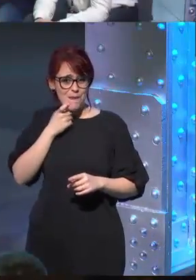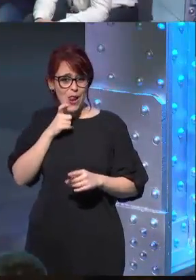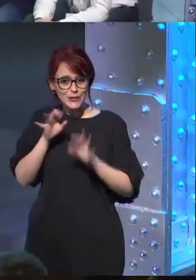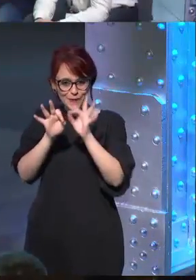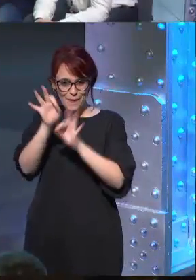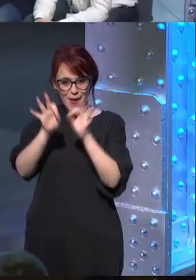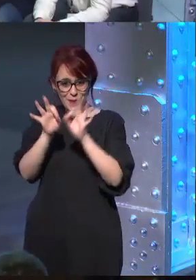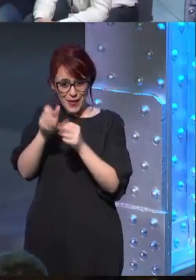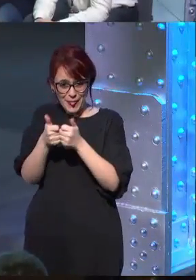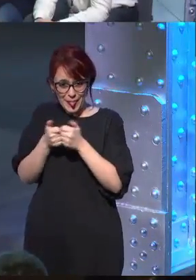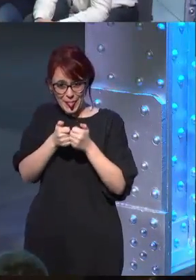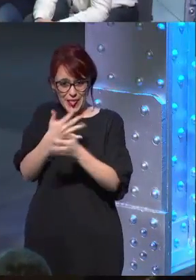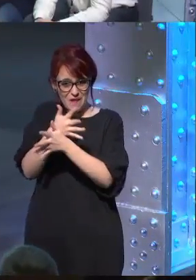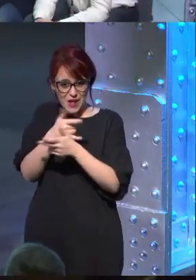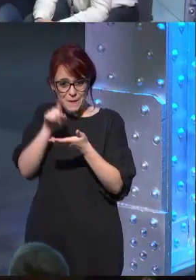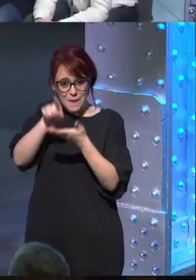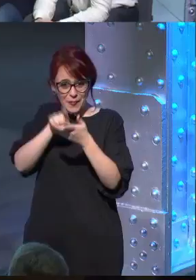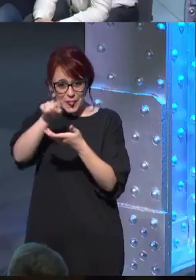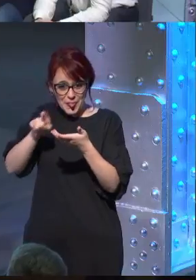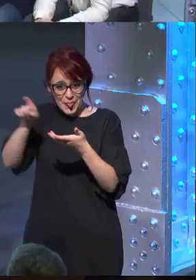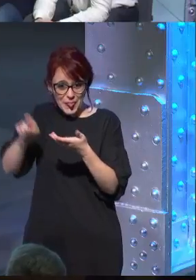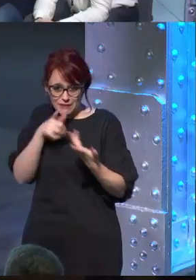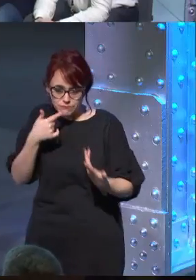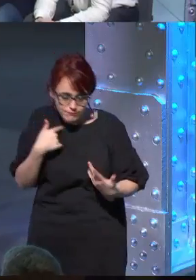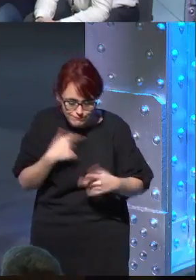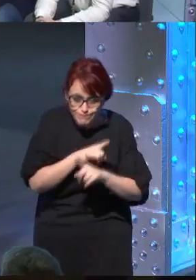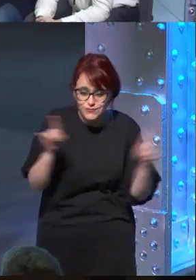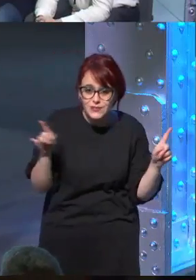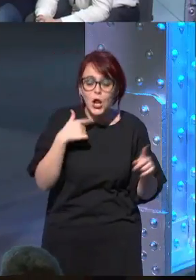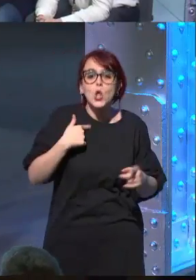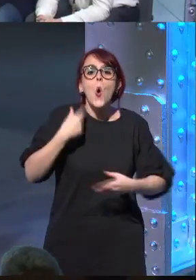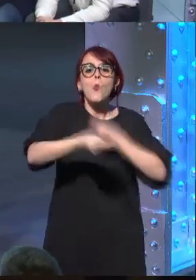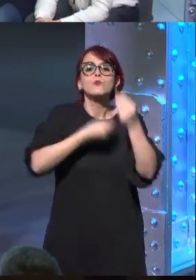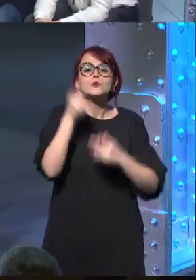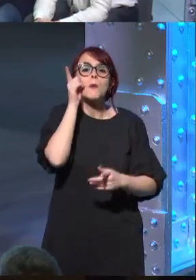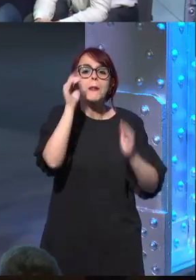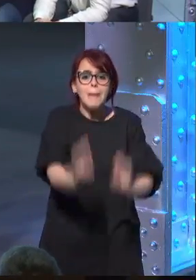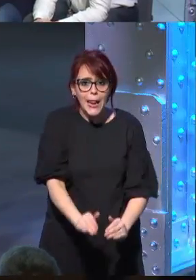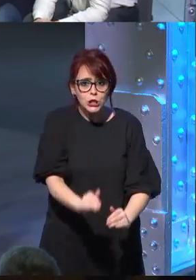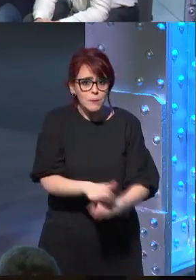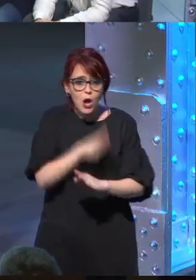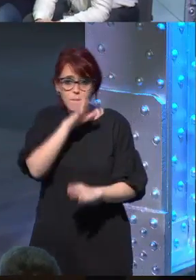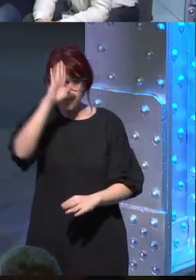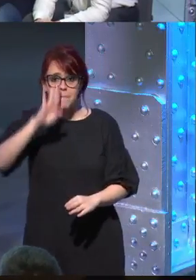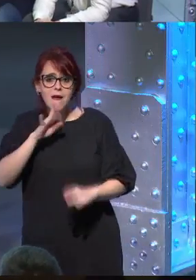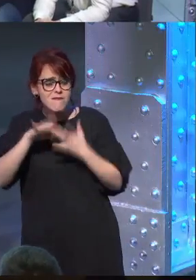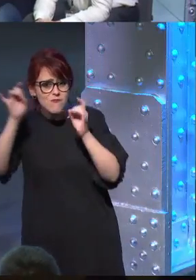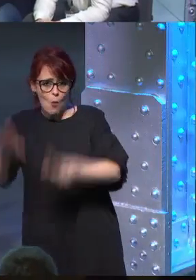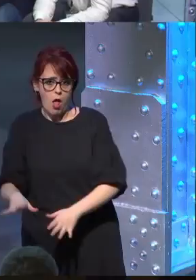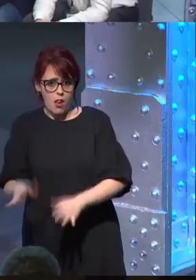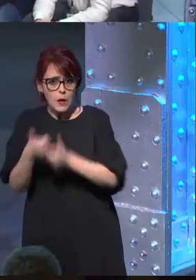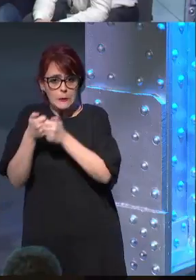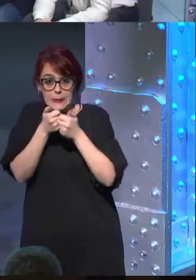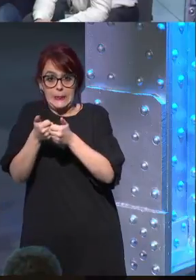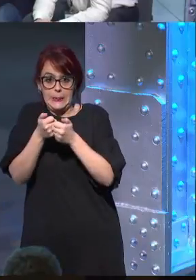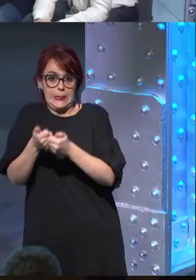Crush on her smartphone. So eventually, one of their children complains is that, well, they tell me not